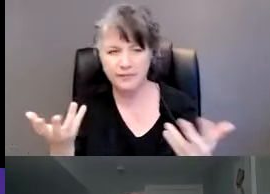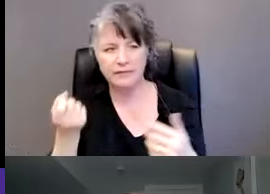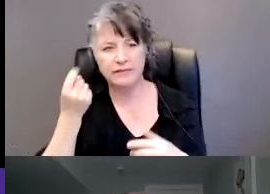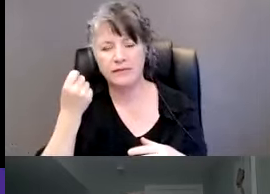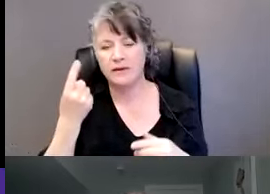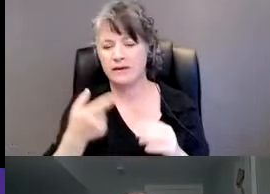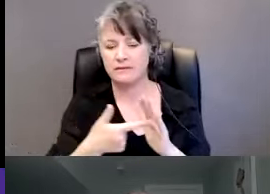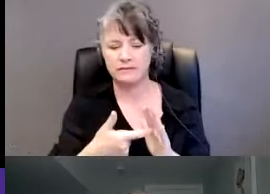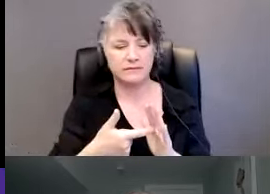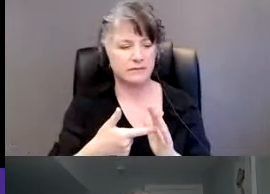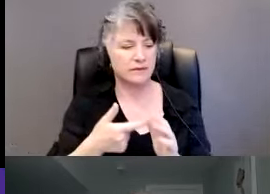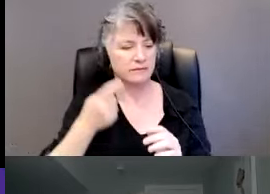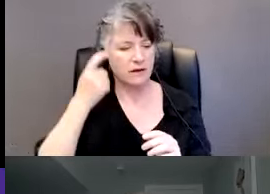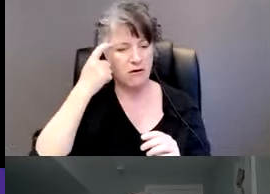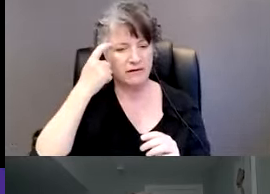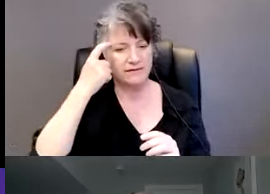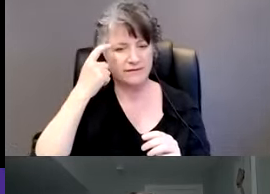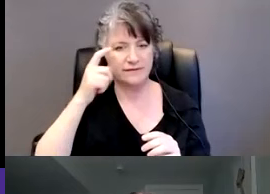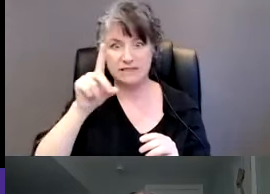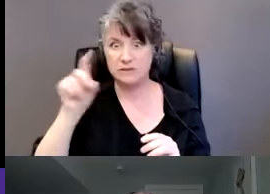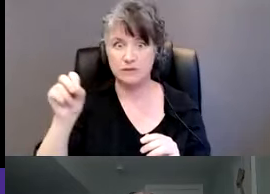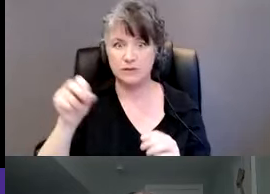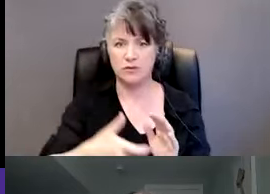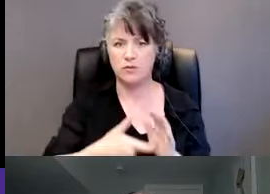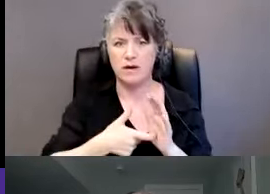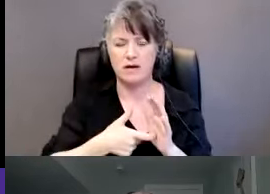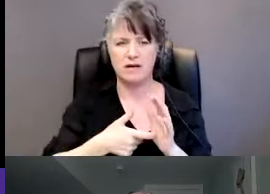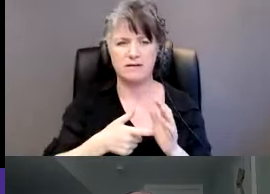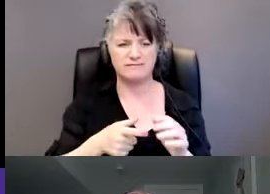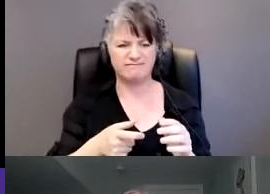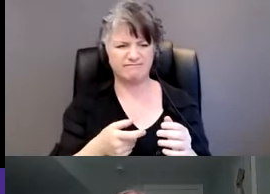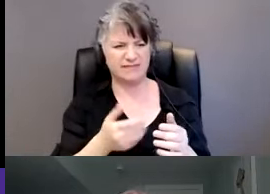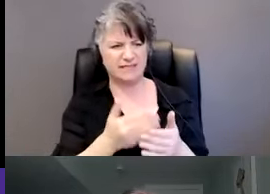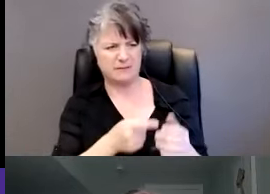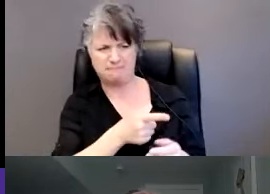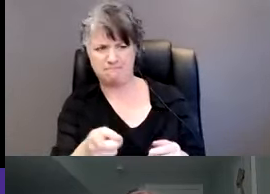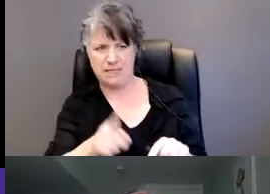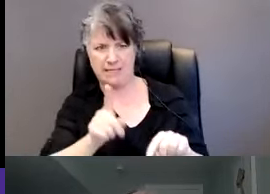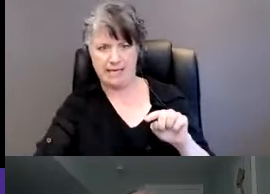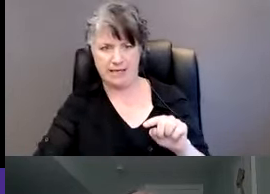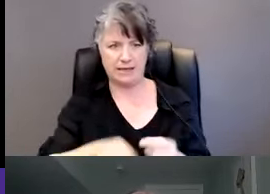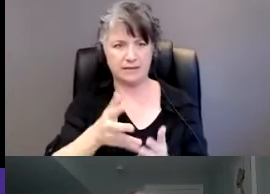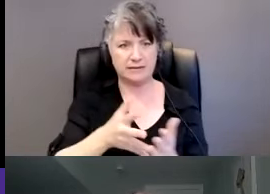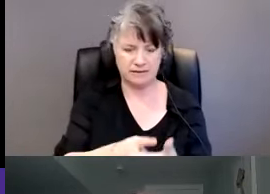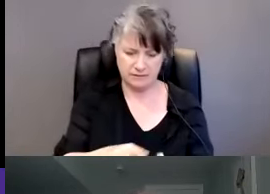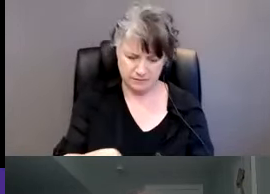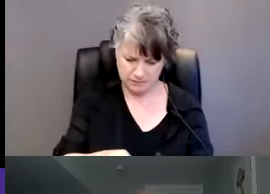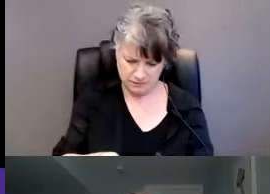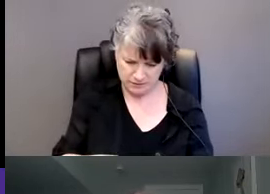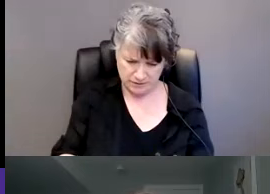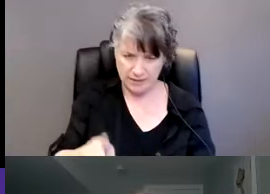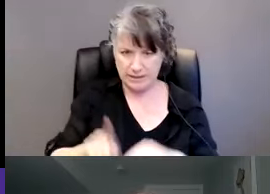a cognitive disorder would require some impairments, some objective impairments on testing. I'll say in a moment what the